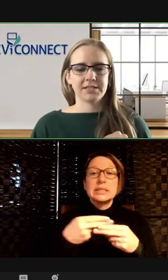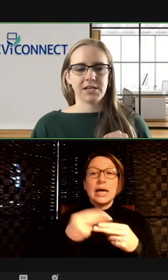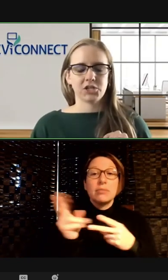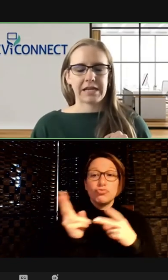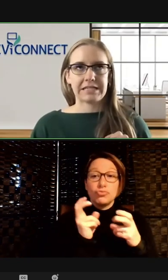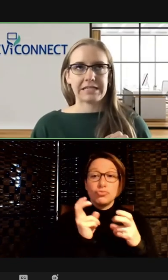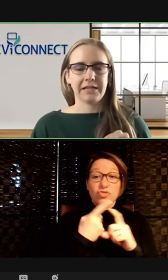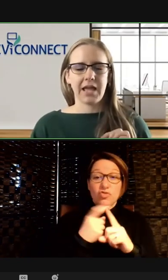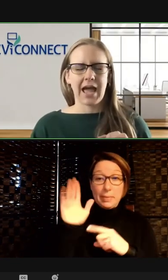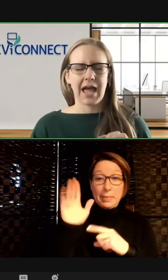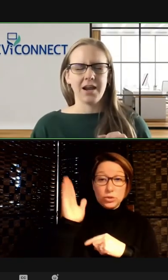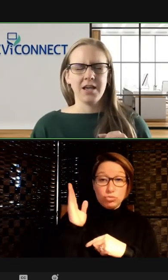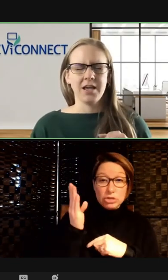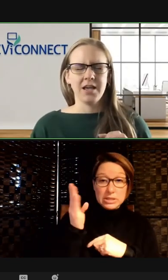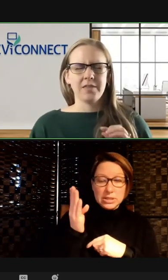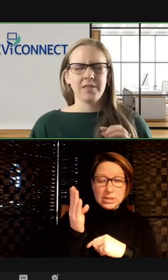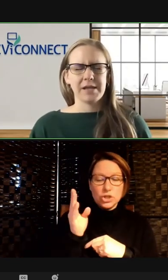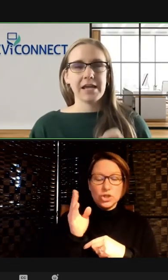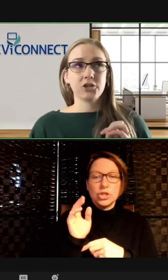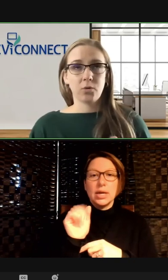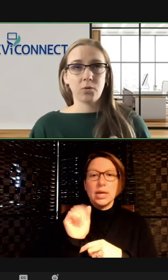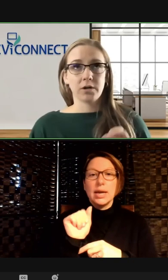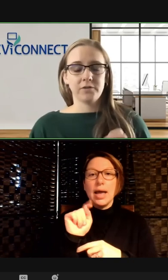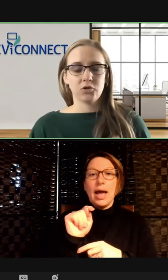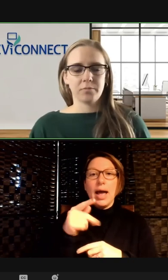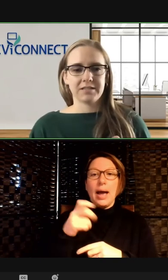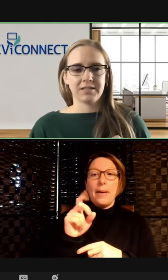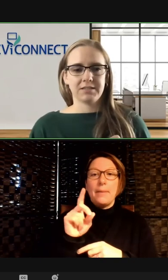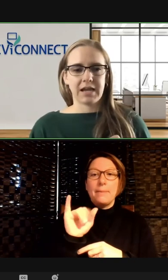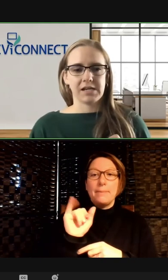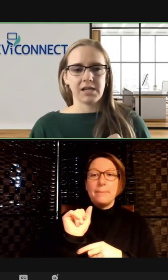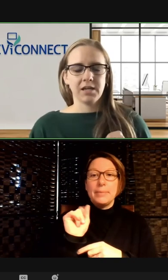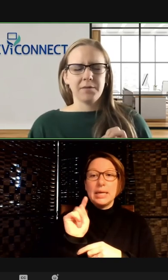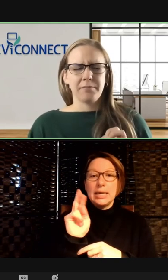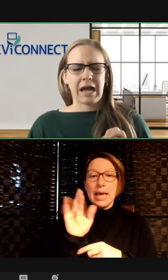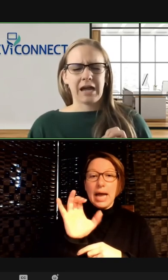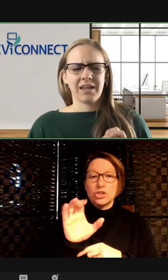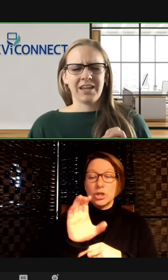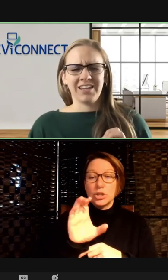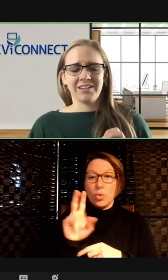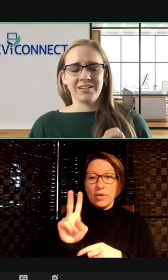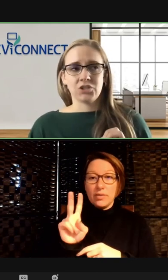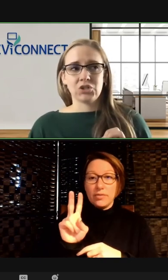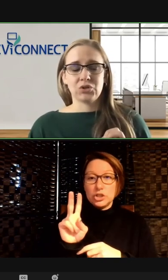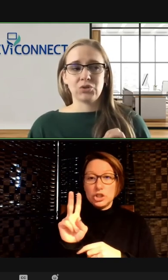his presentation that he did at the Pediatric Cortical Visual Impairment Society